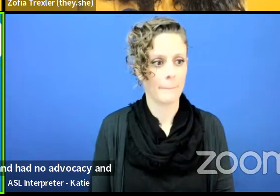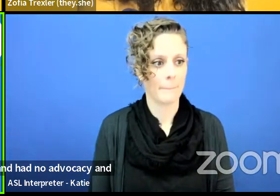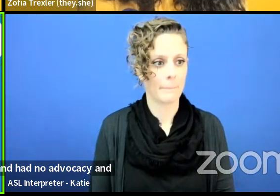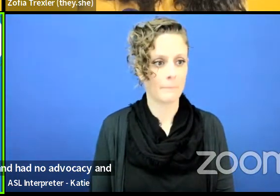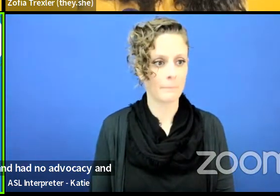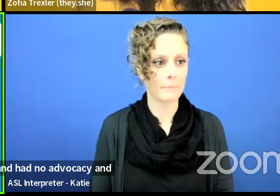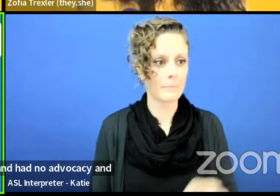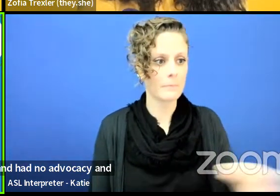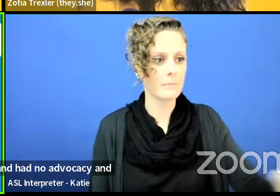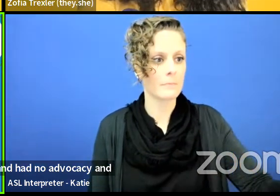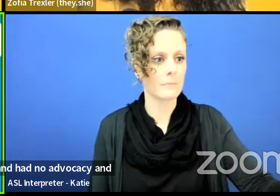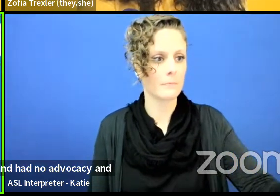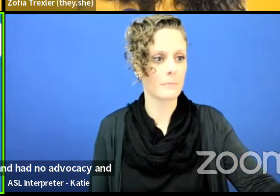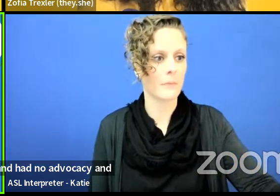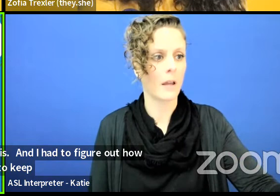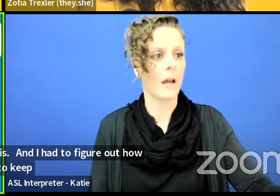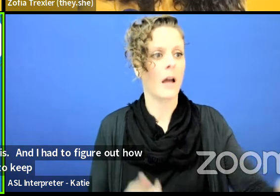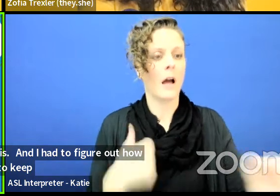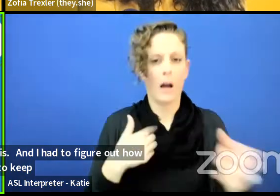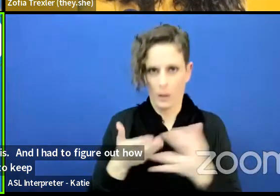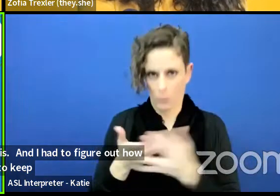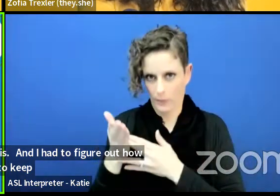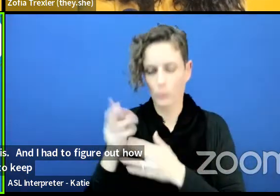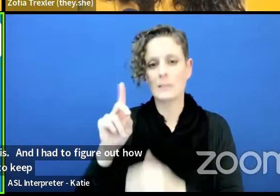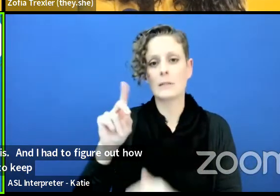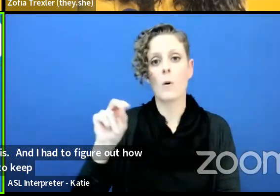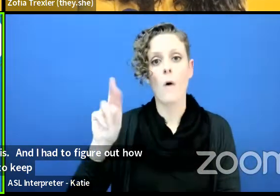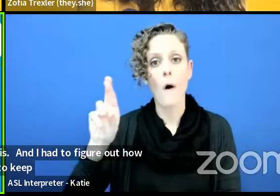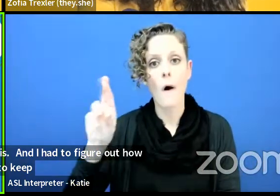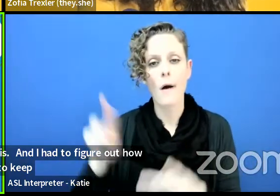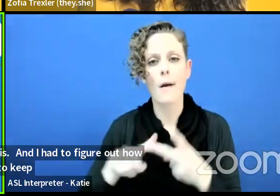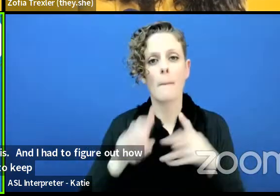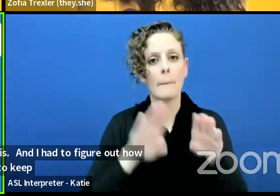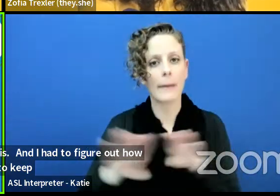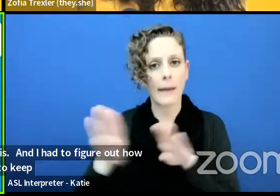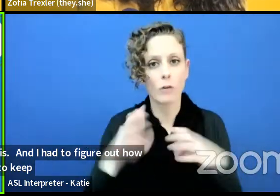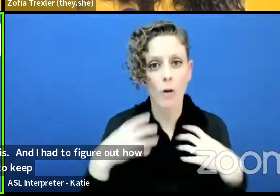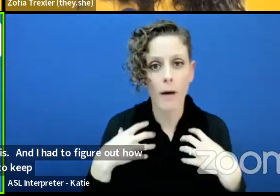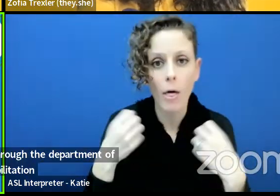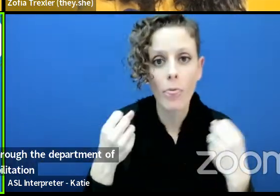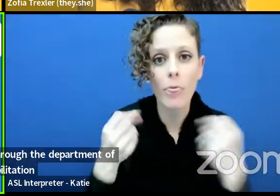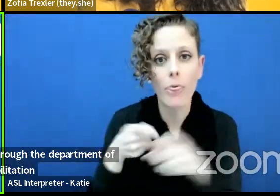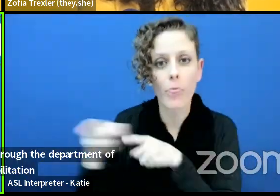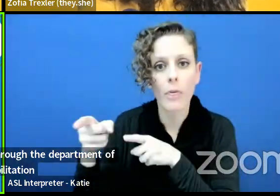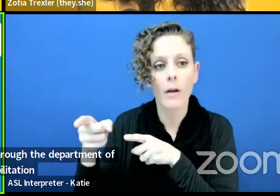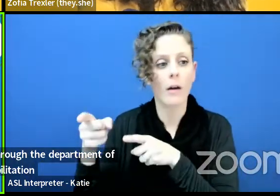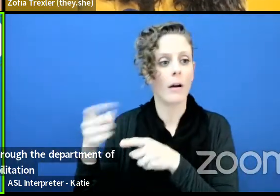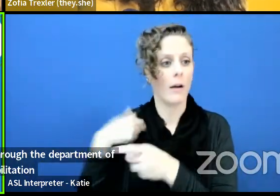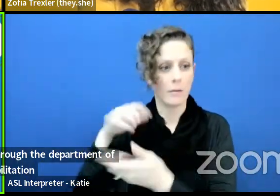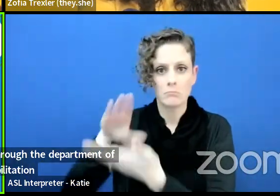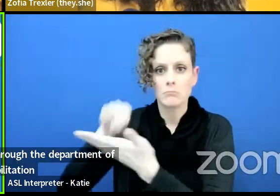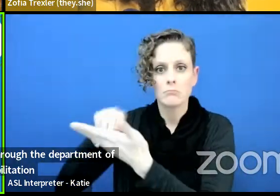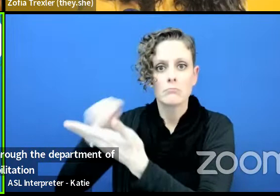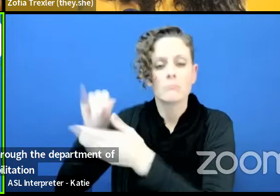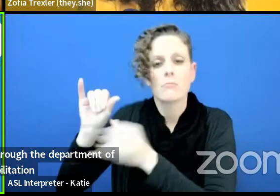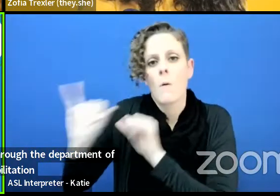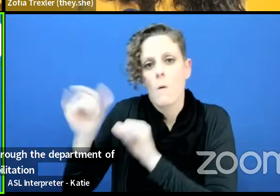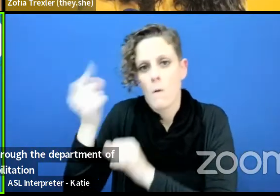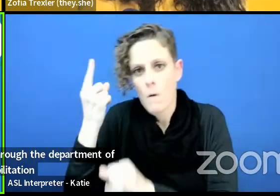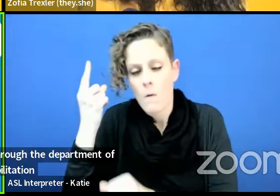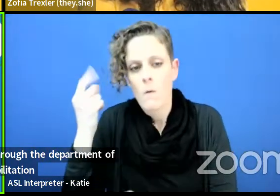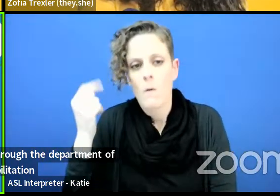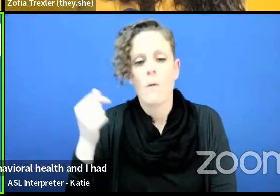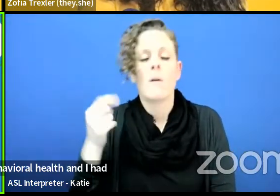I went through Department of Rehabilitation. I went through behavioral health. I had to learn about ticket to